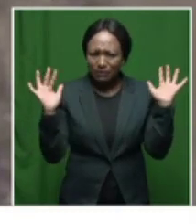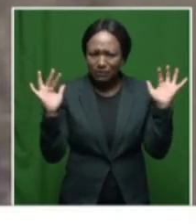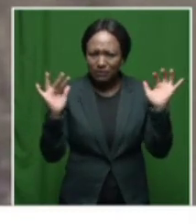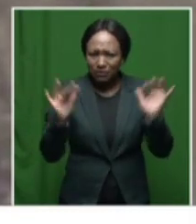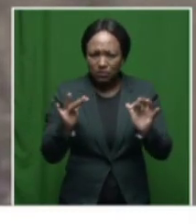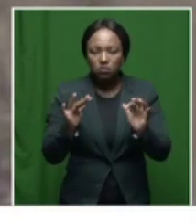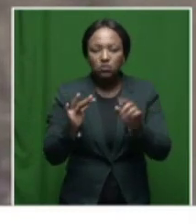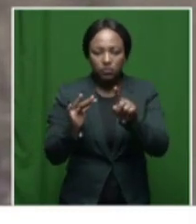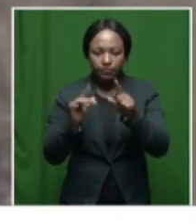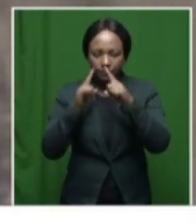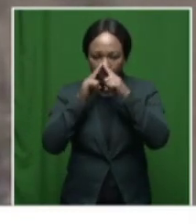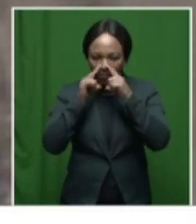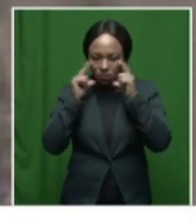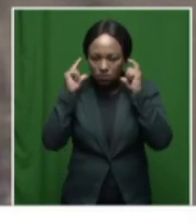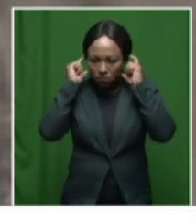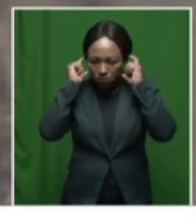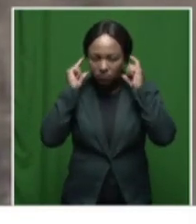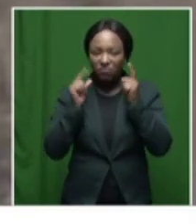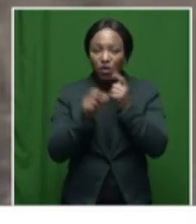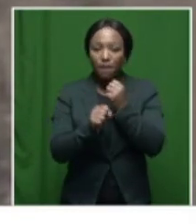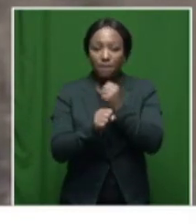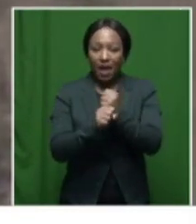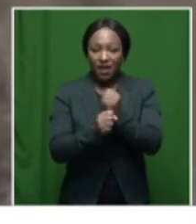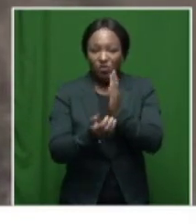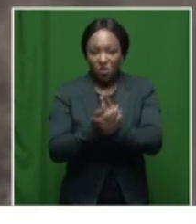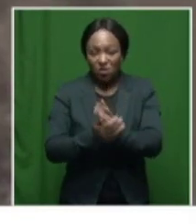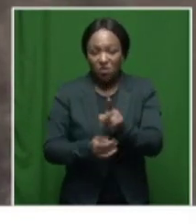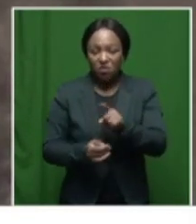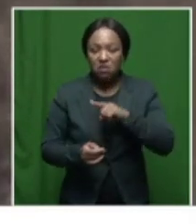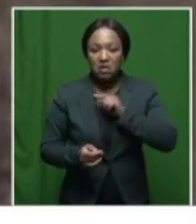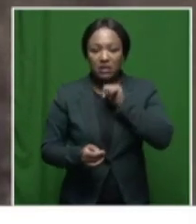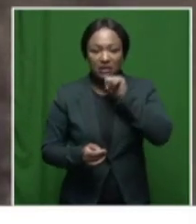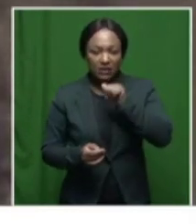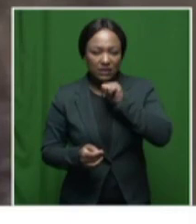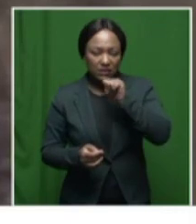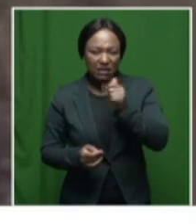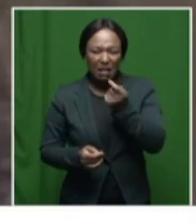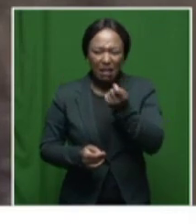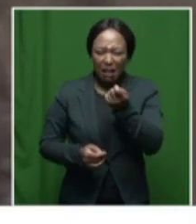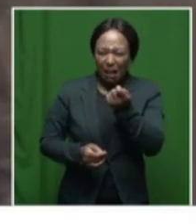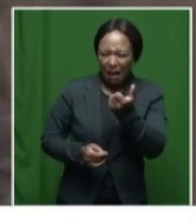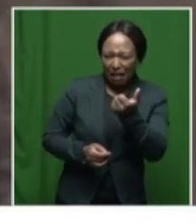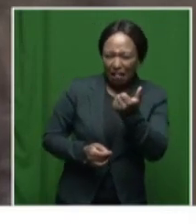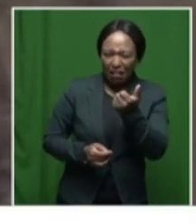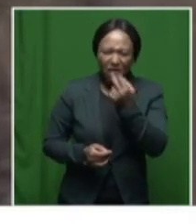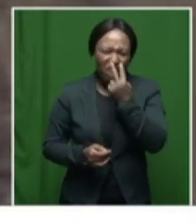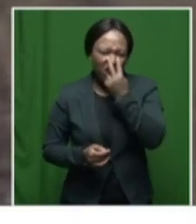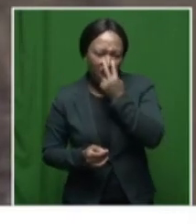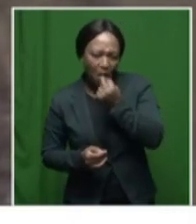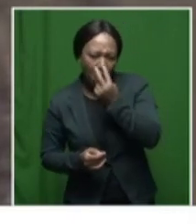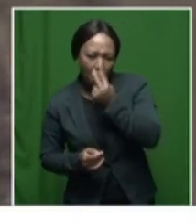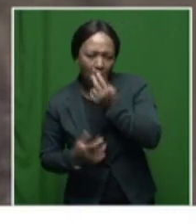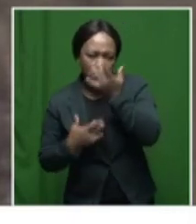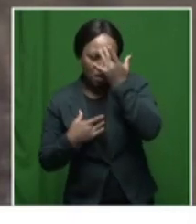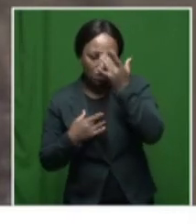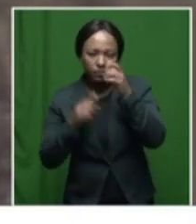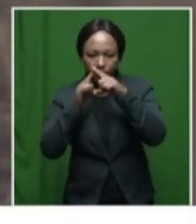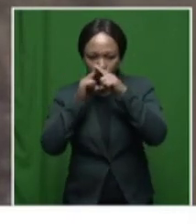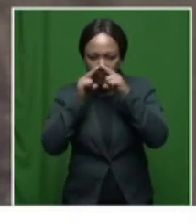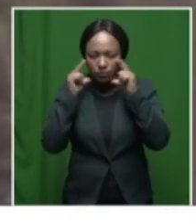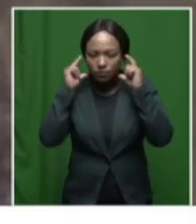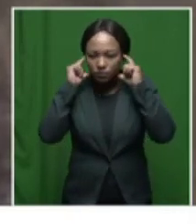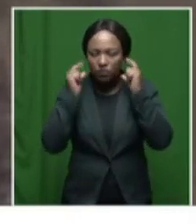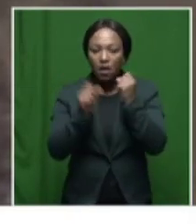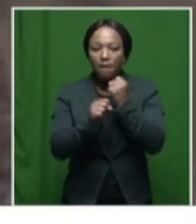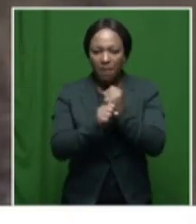wear a mask. Ensure that if you have even the mildest symptoms which look like flu, wear a mask and ensure that you